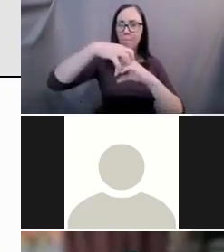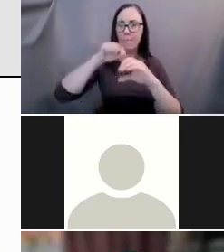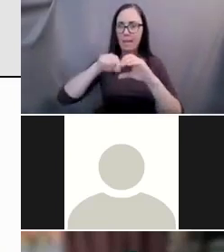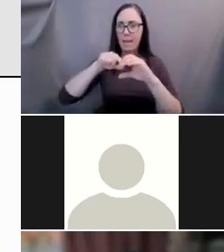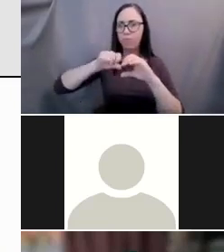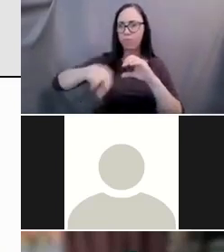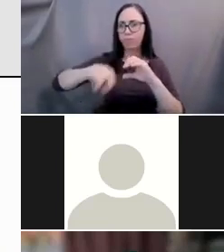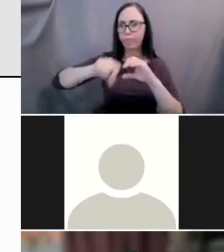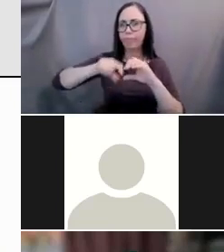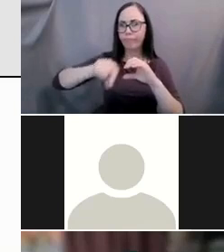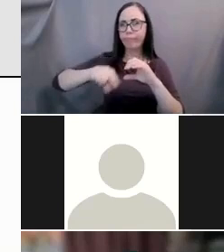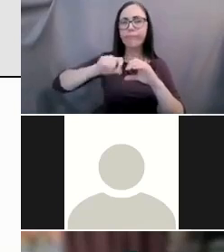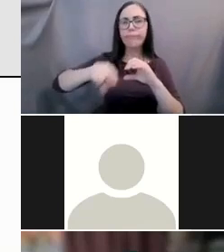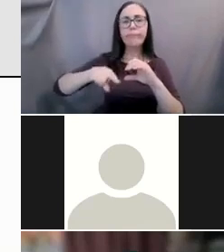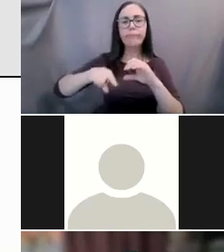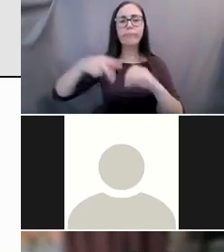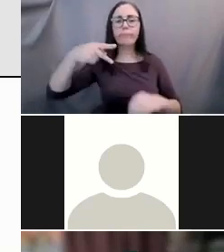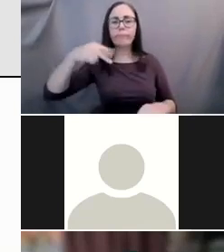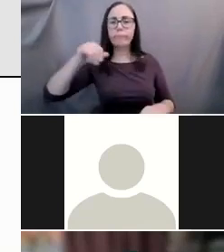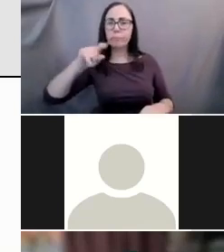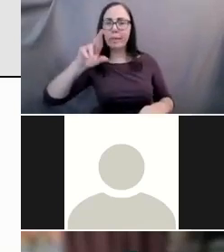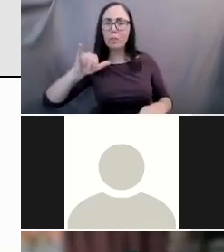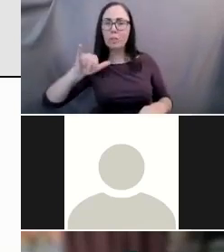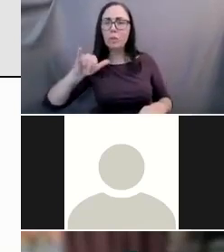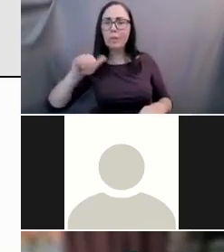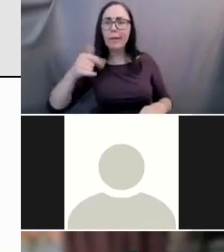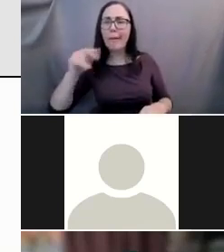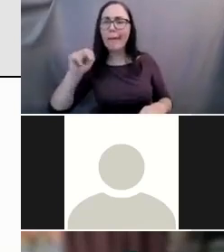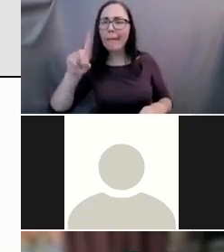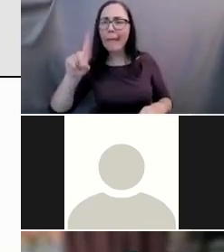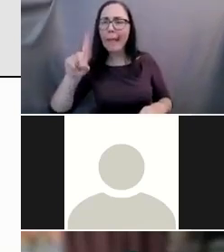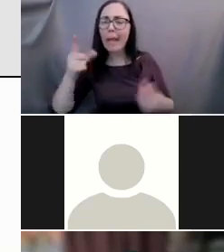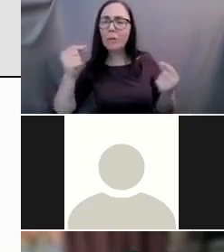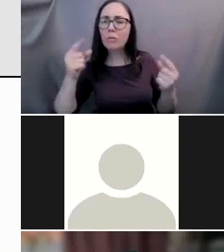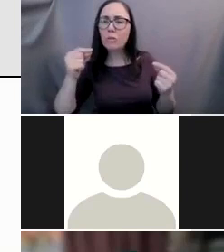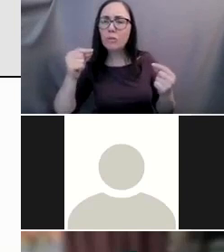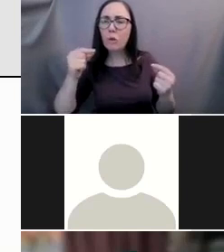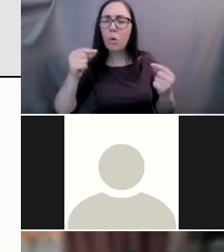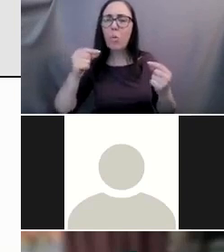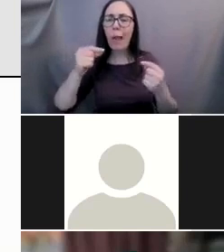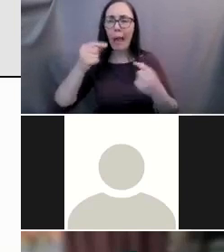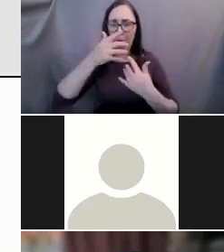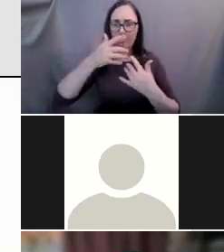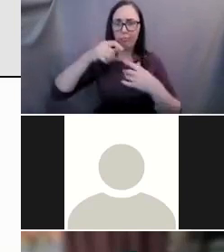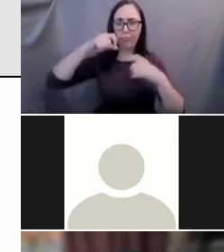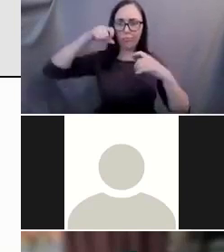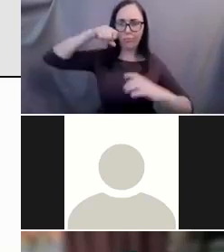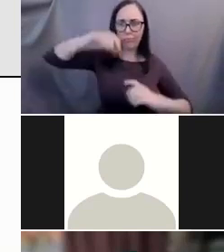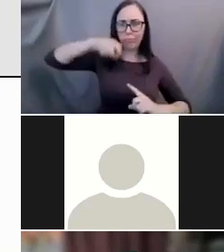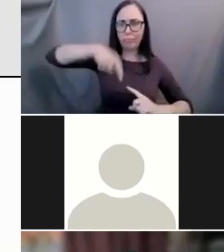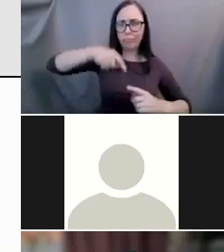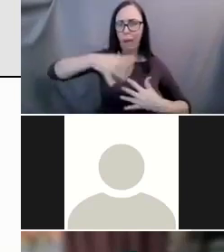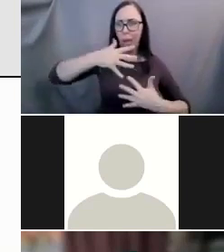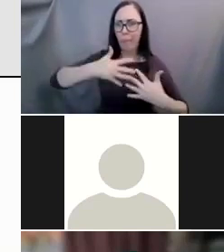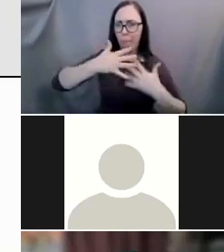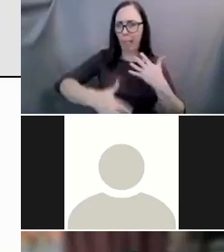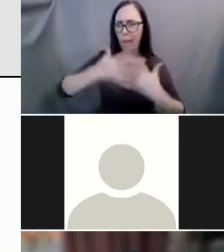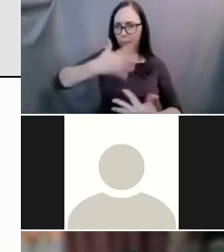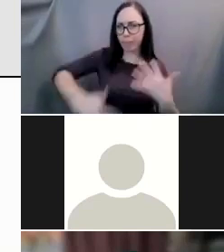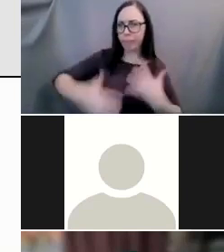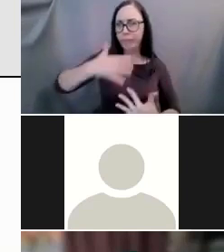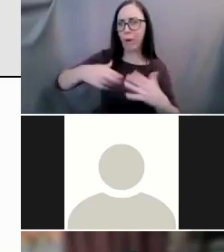pituitary gland can release hormones into the bloodstream to reach a variety of targets. In the case of the